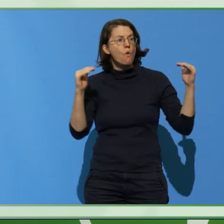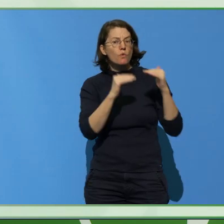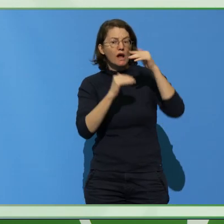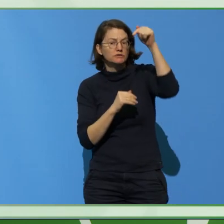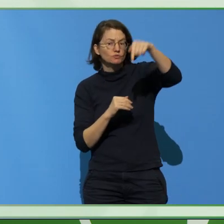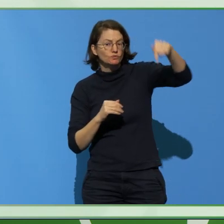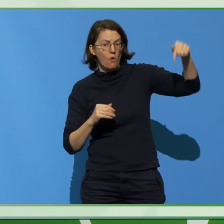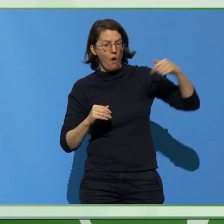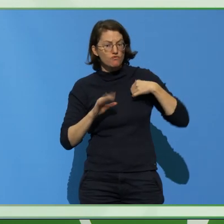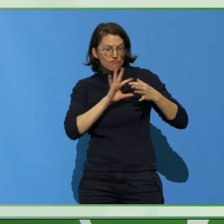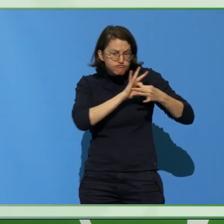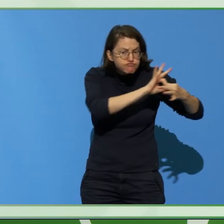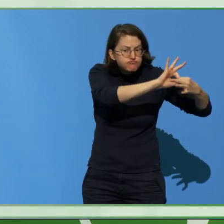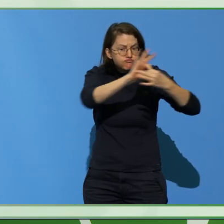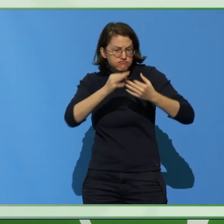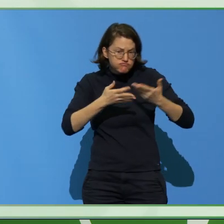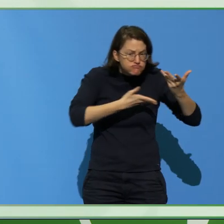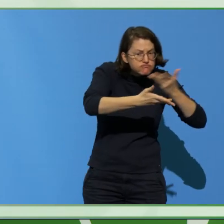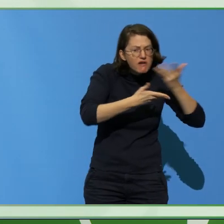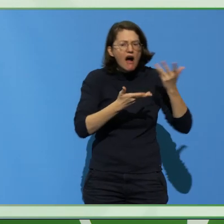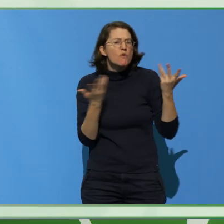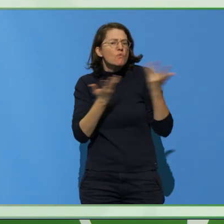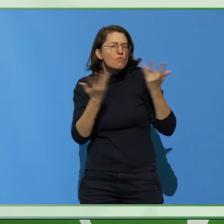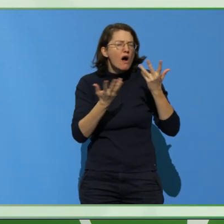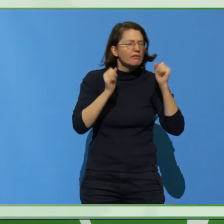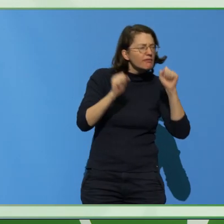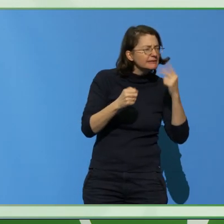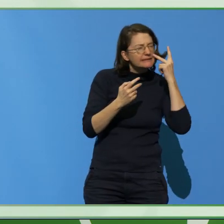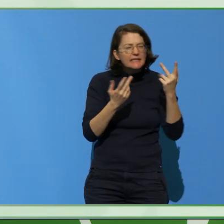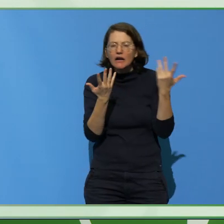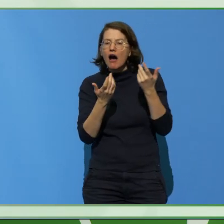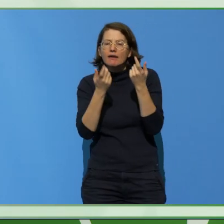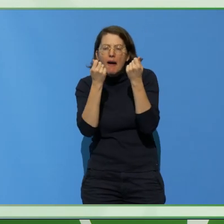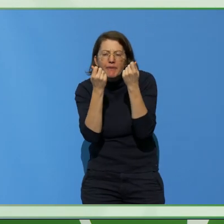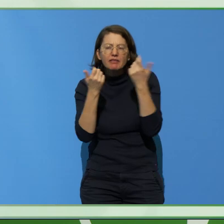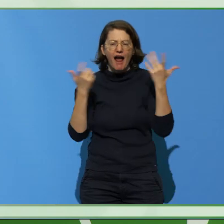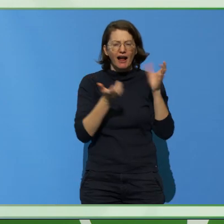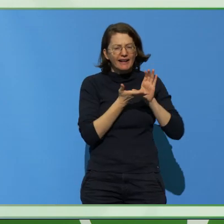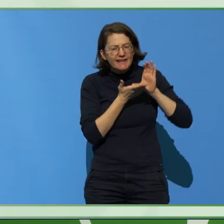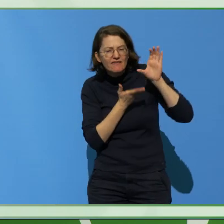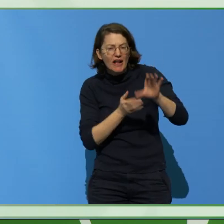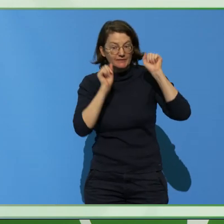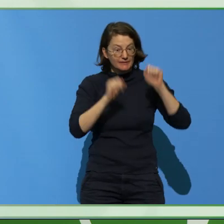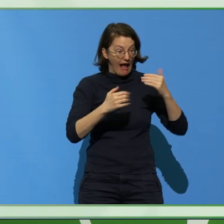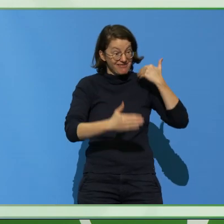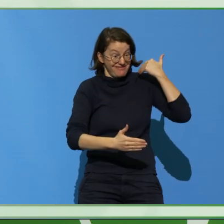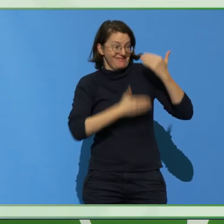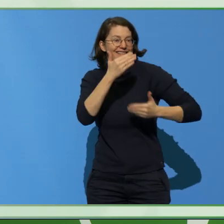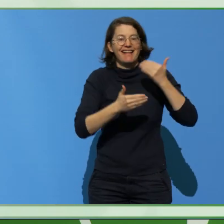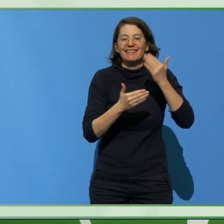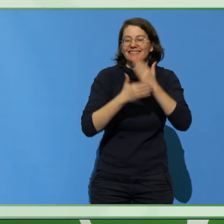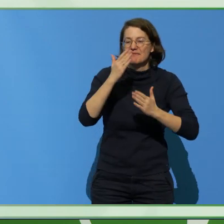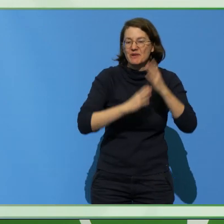we are moving into seed funding and pre-seed funding. And we are also building a network of AI and